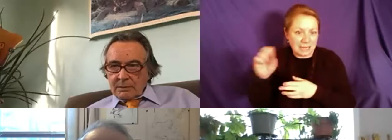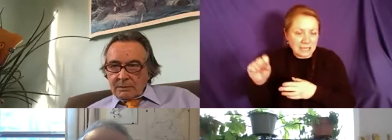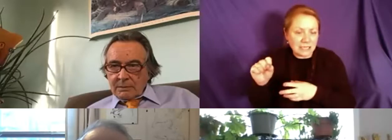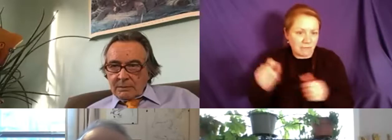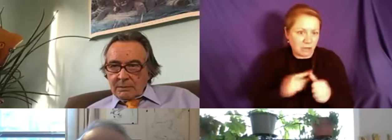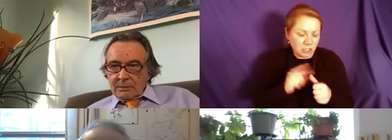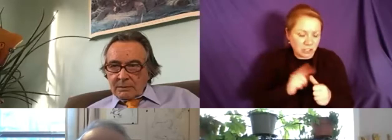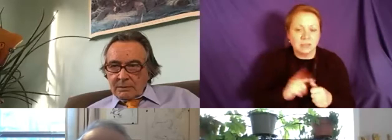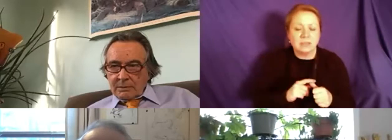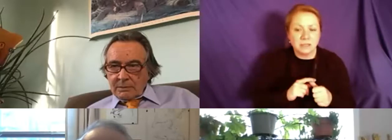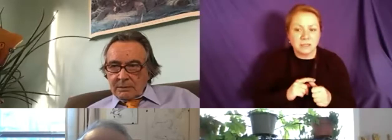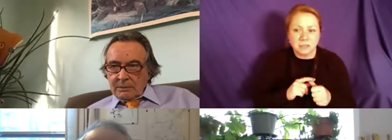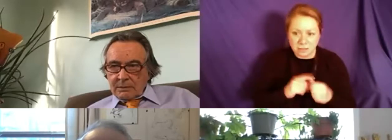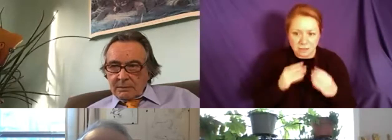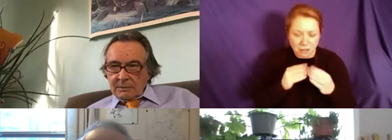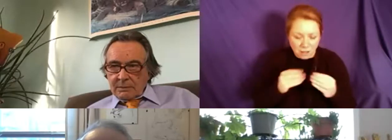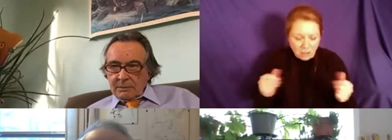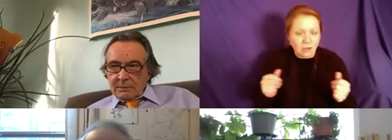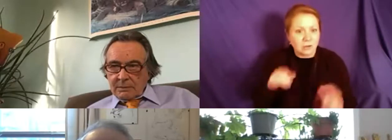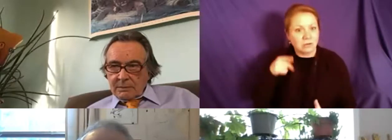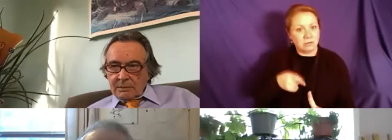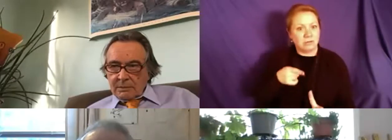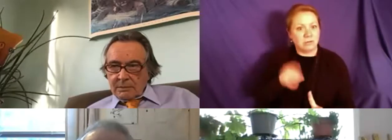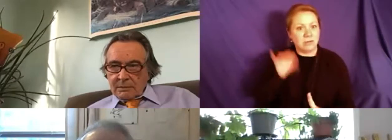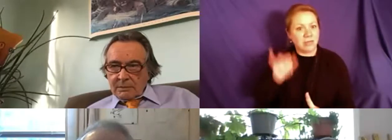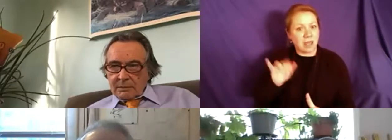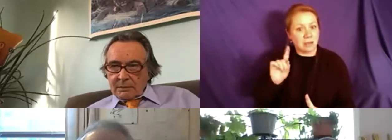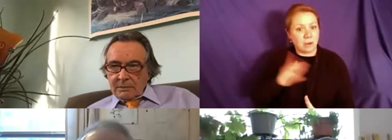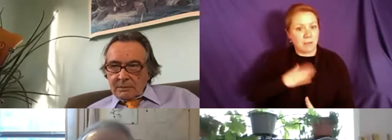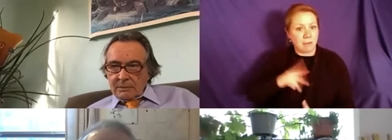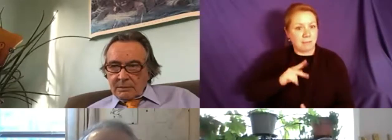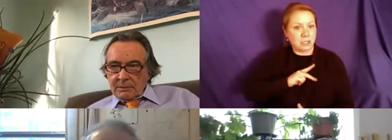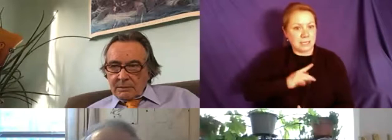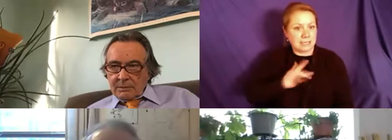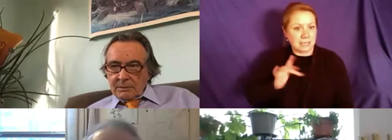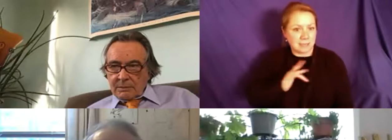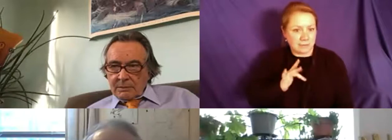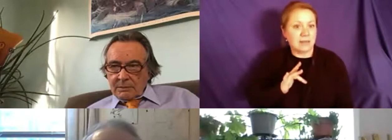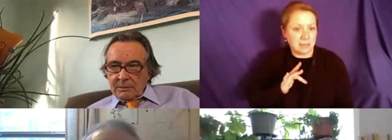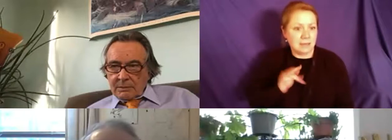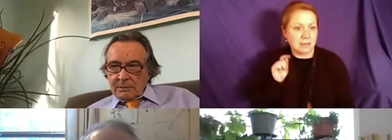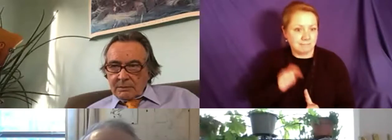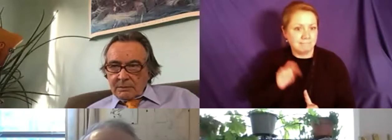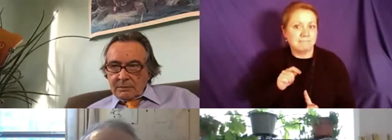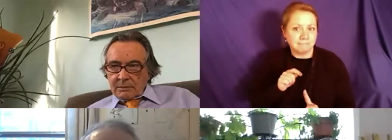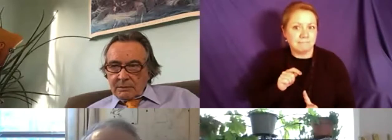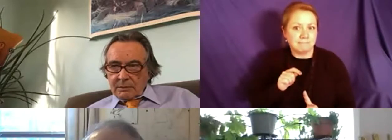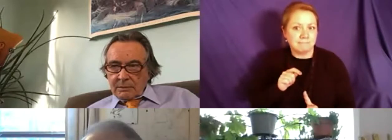first. And that's where my personal sensitivity to